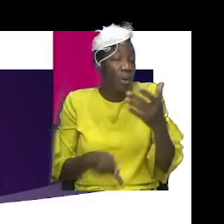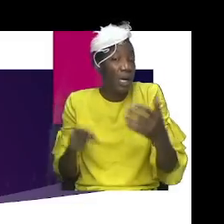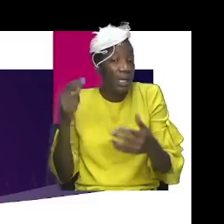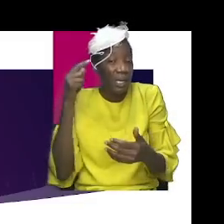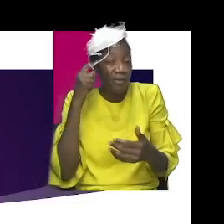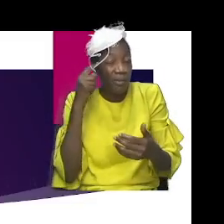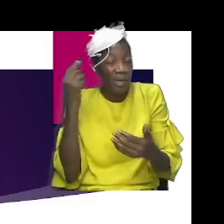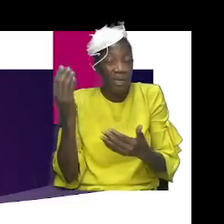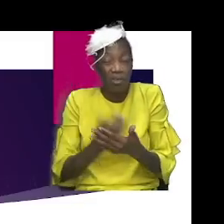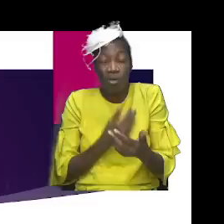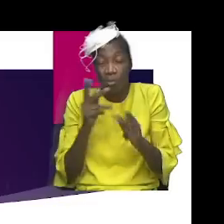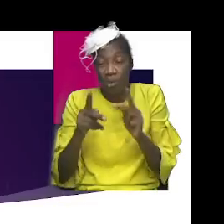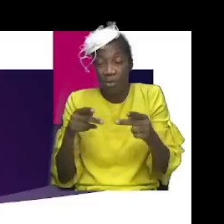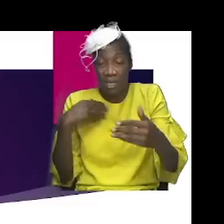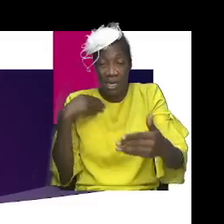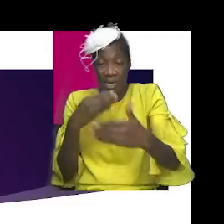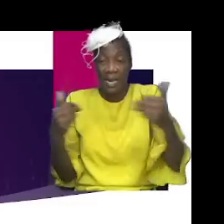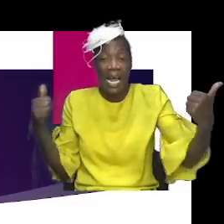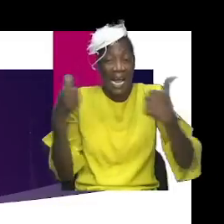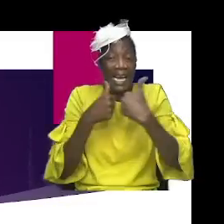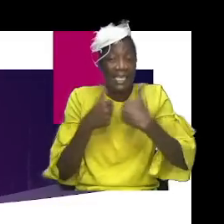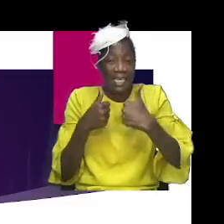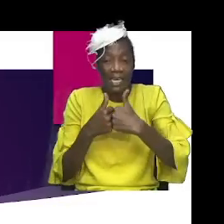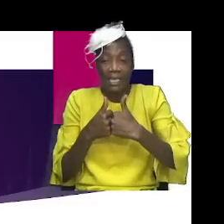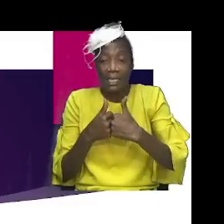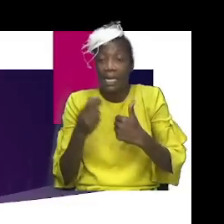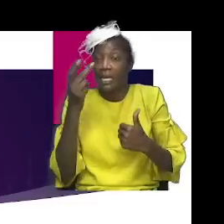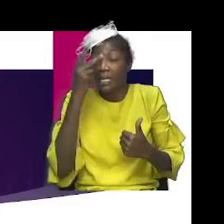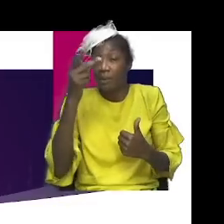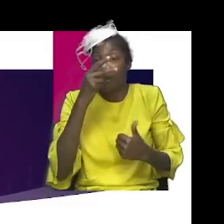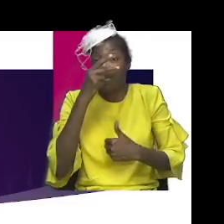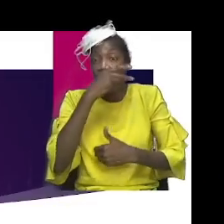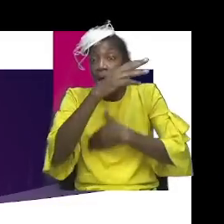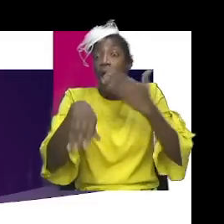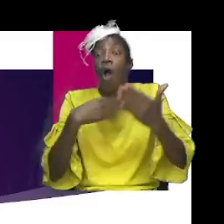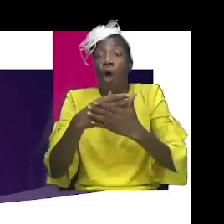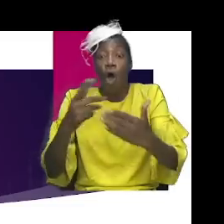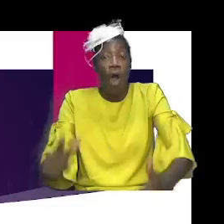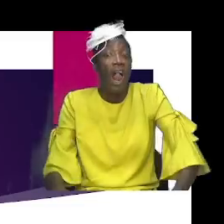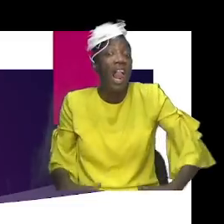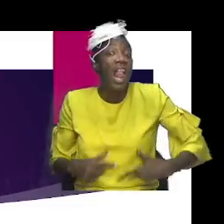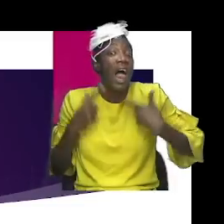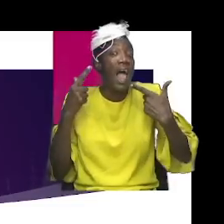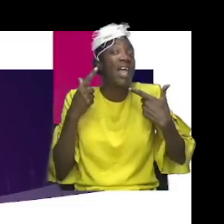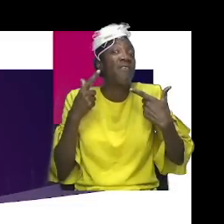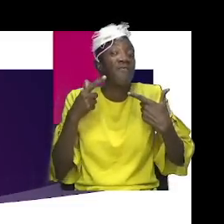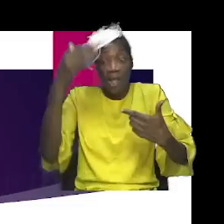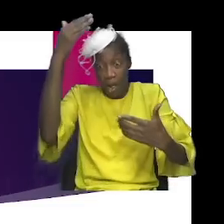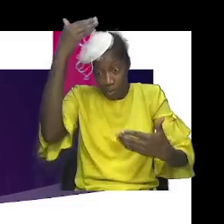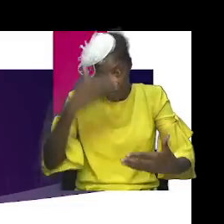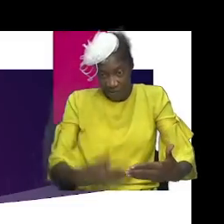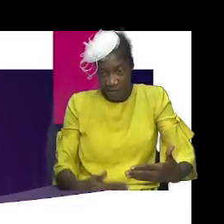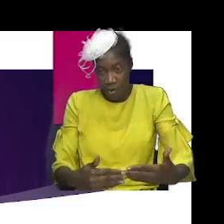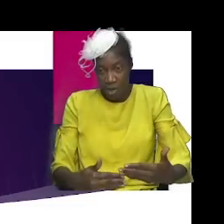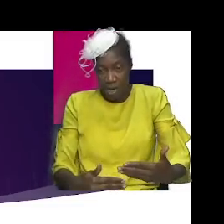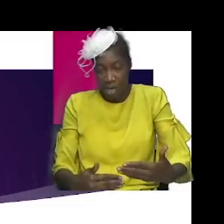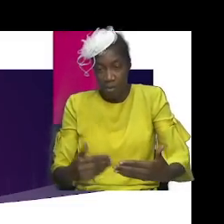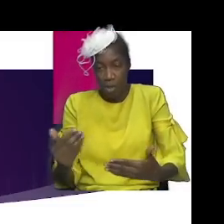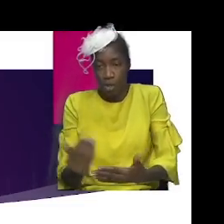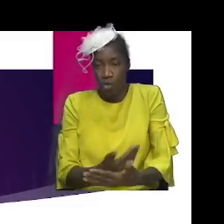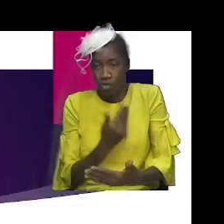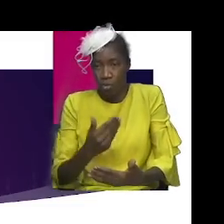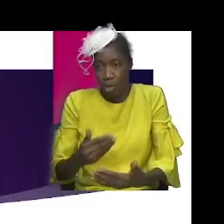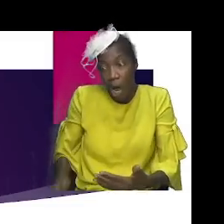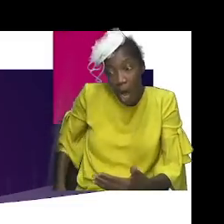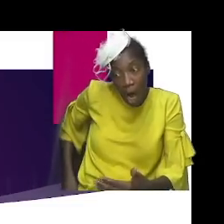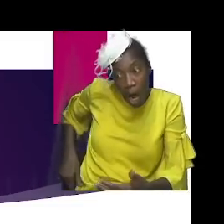near accident that they see their whole life run before them. I have actually heard folks saying that when a gunman came and stick up the